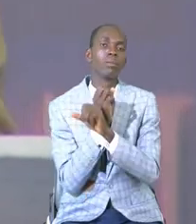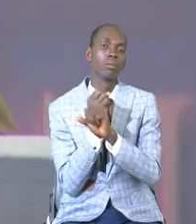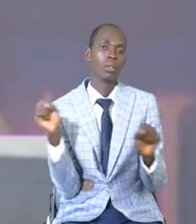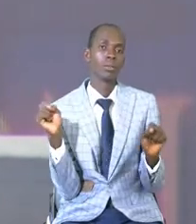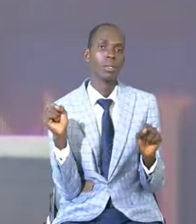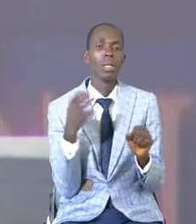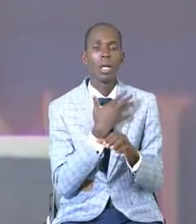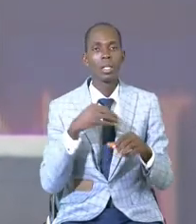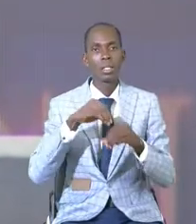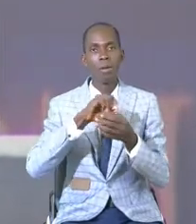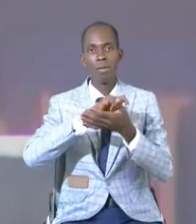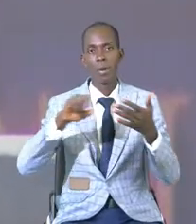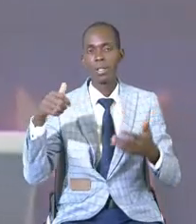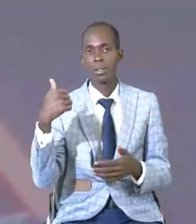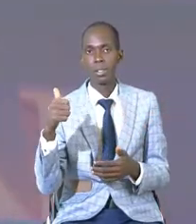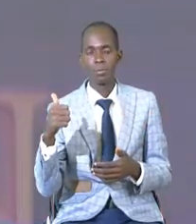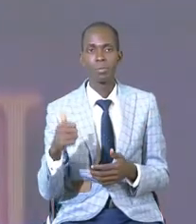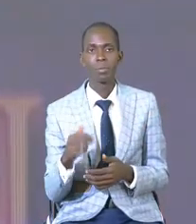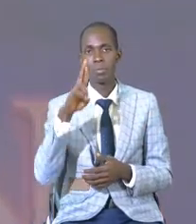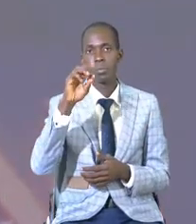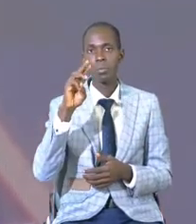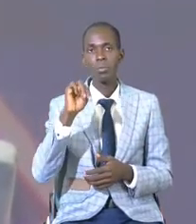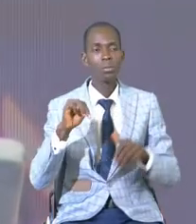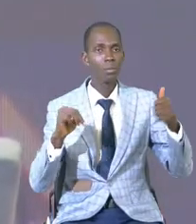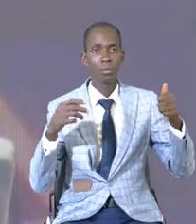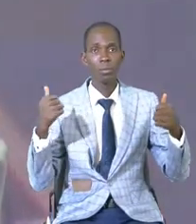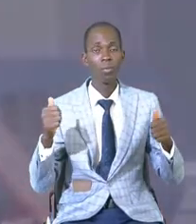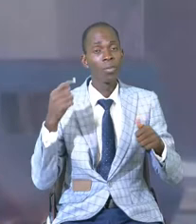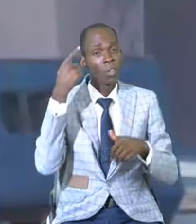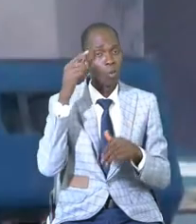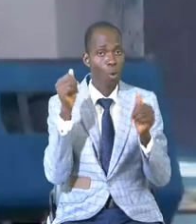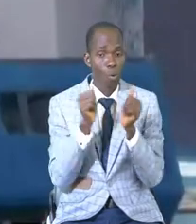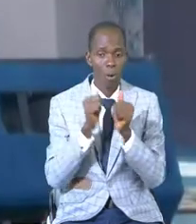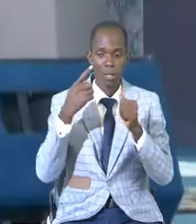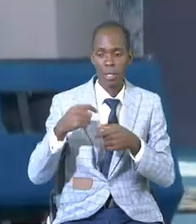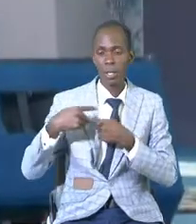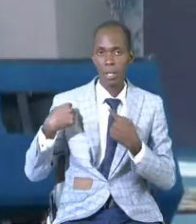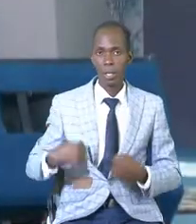10, it tells us in verse 10, for with the heart,